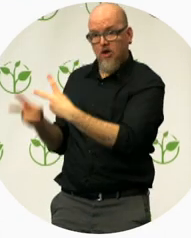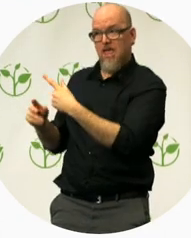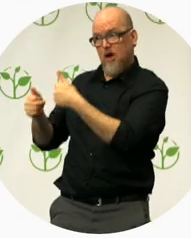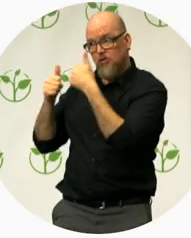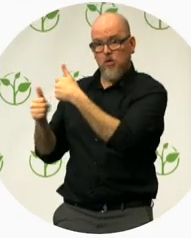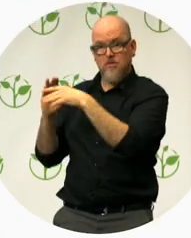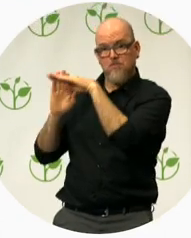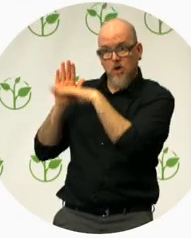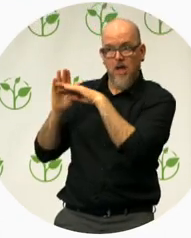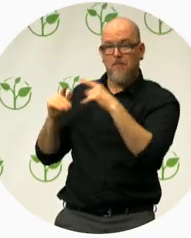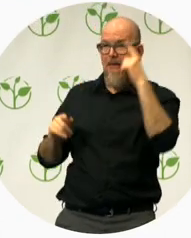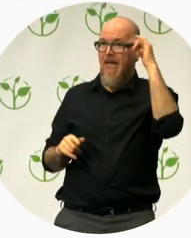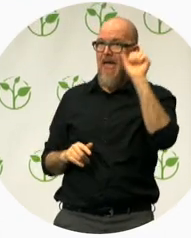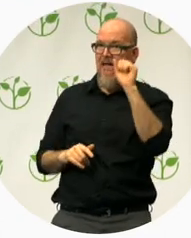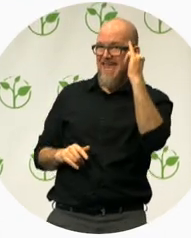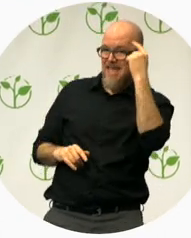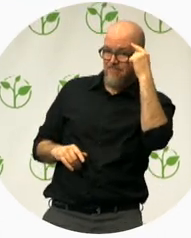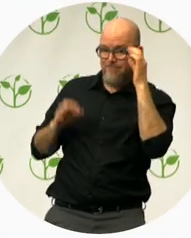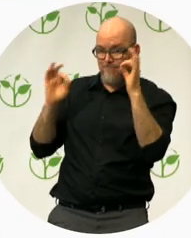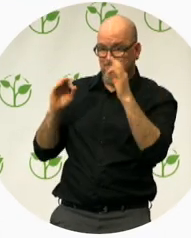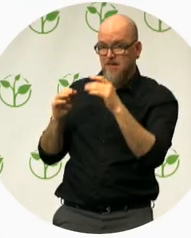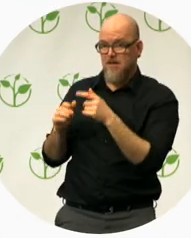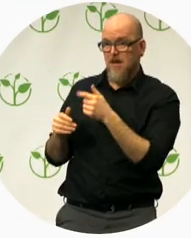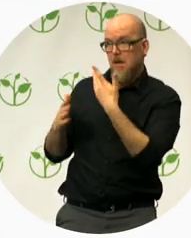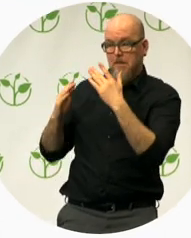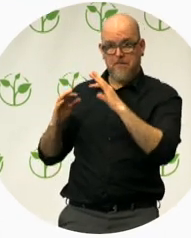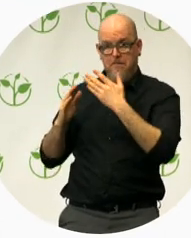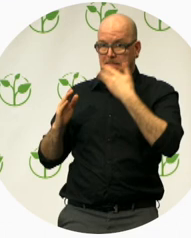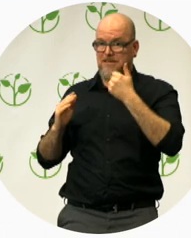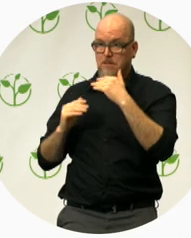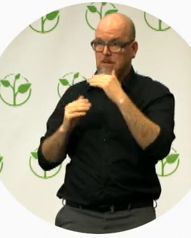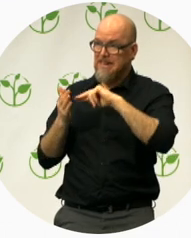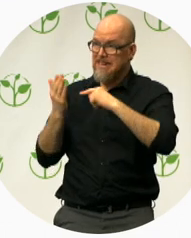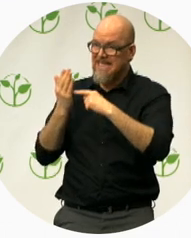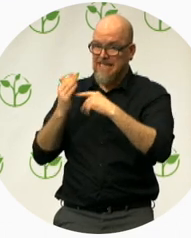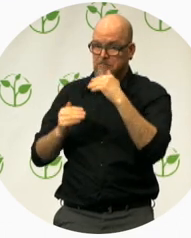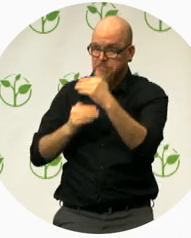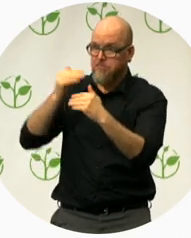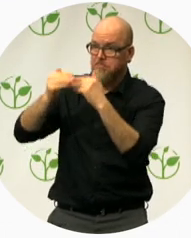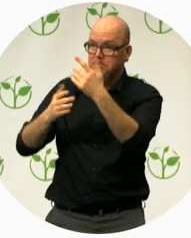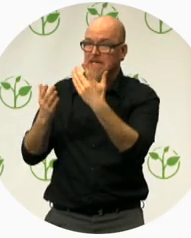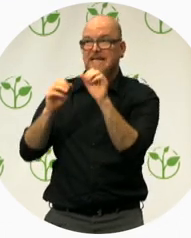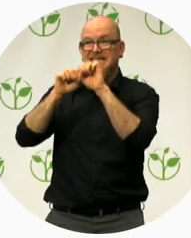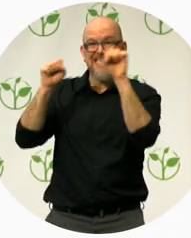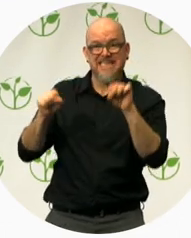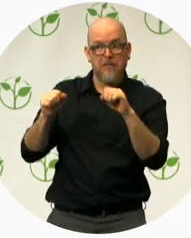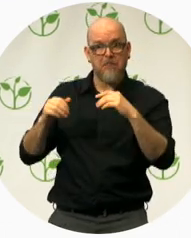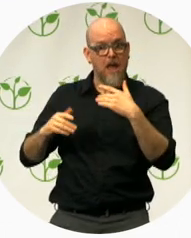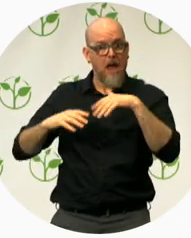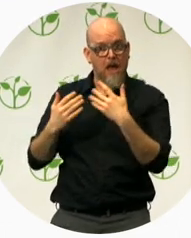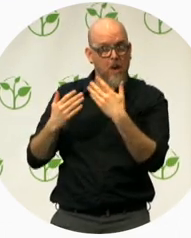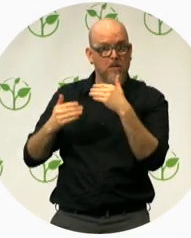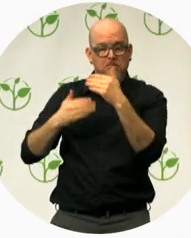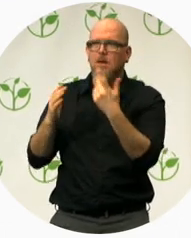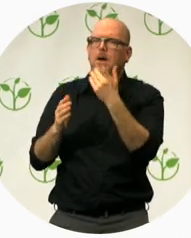there right now, specifically in learning management systems, where you're actually having real-time data that's actually changing the actual